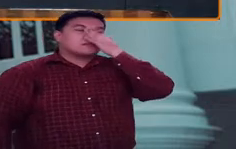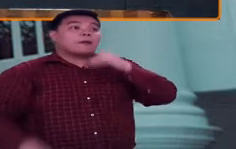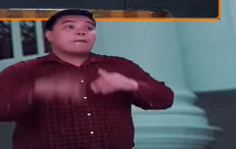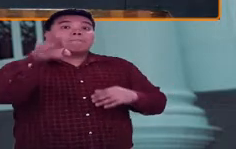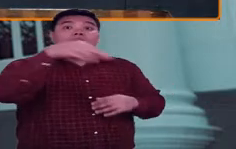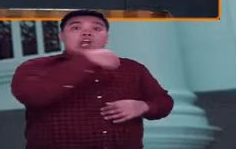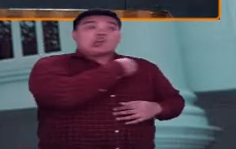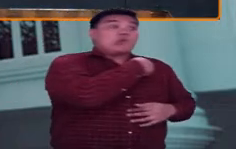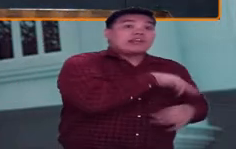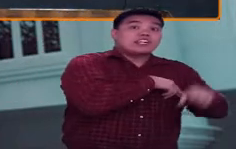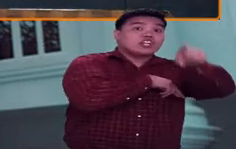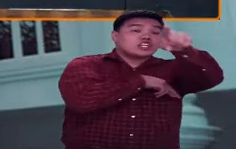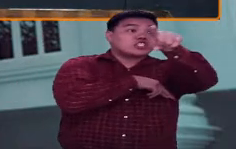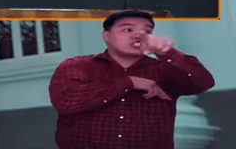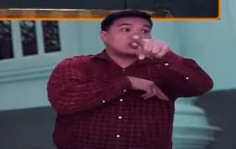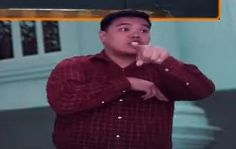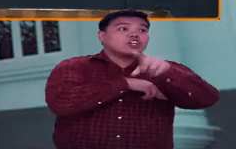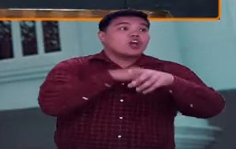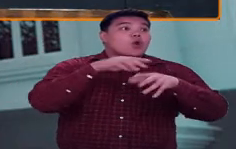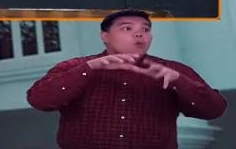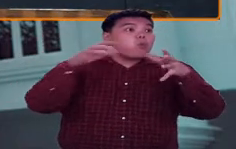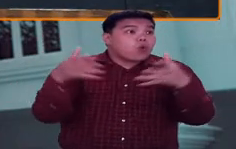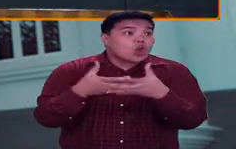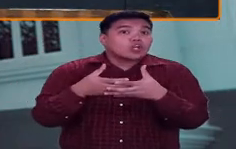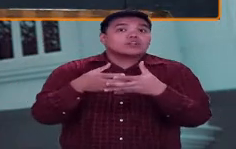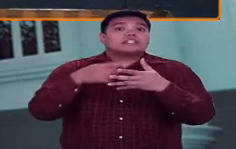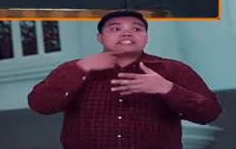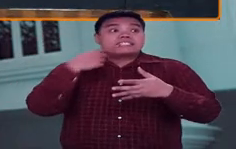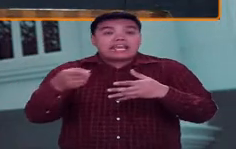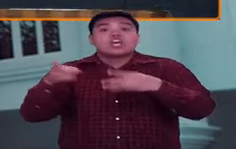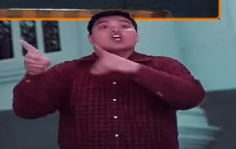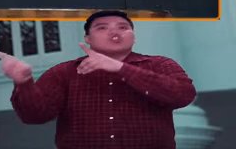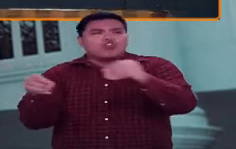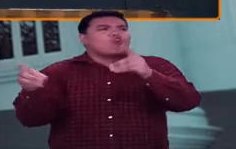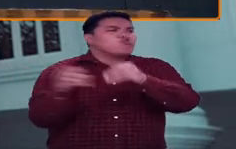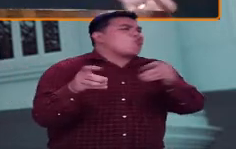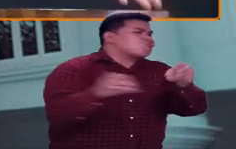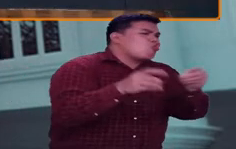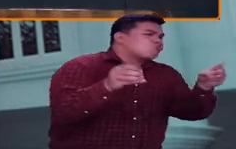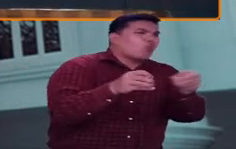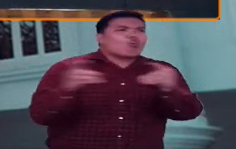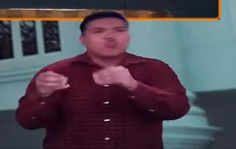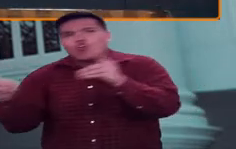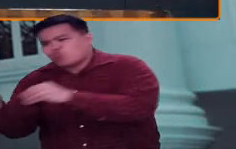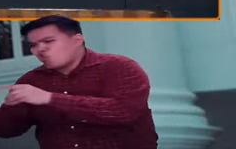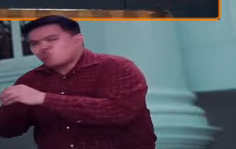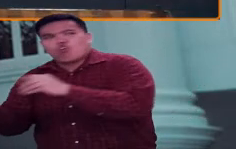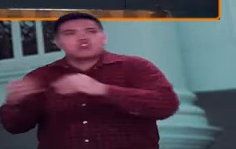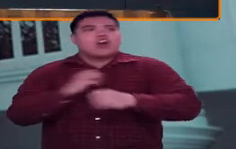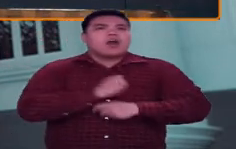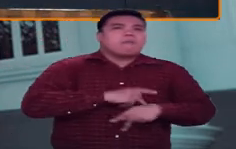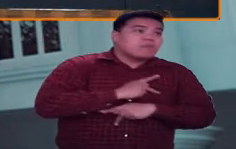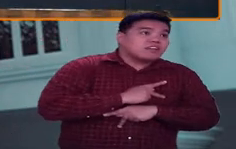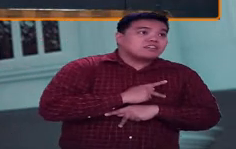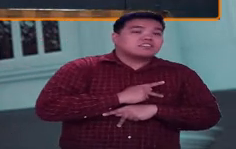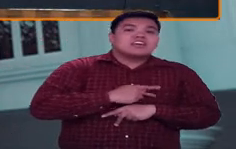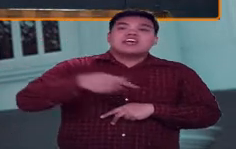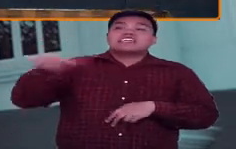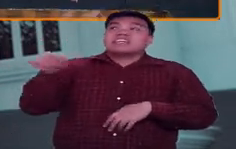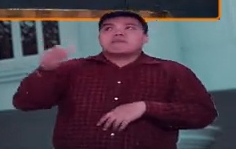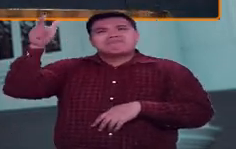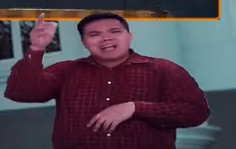they teach you that to satisfy God, you must do this and you must do that and you must do this and you must do that. And maybe one